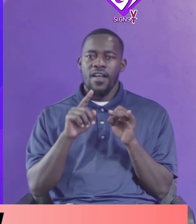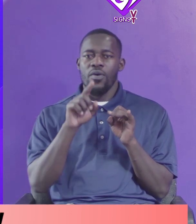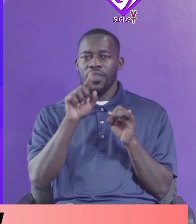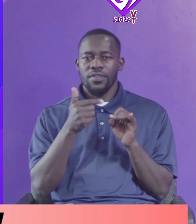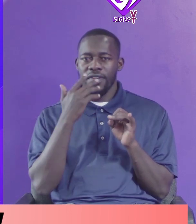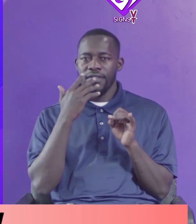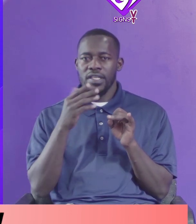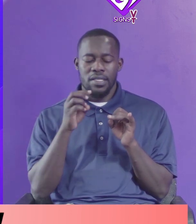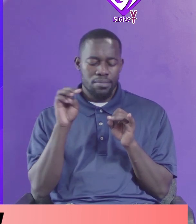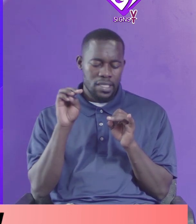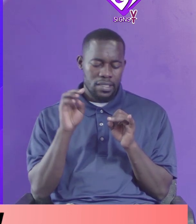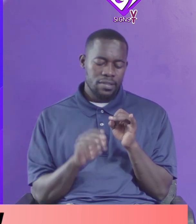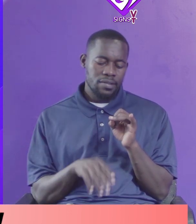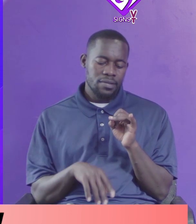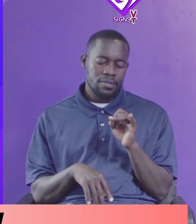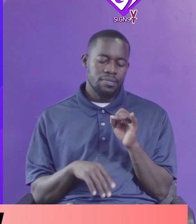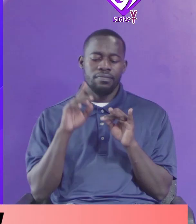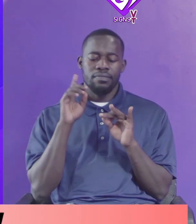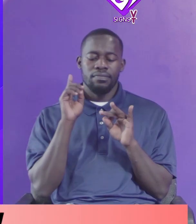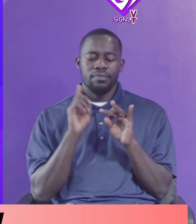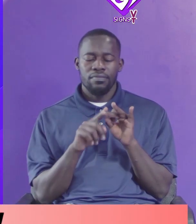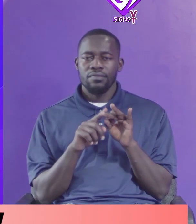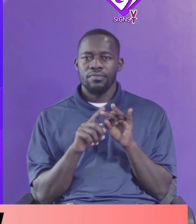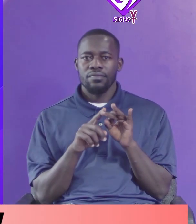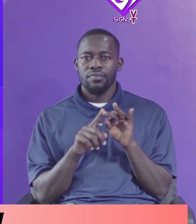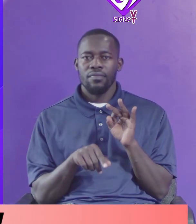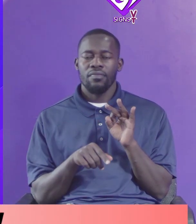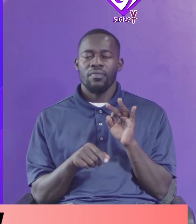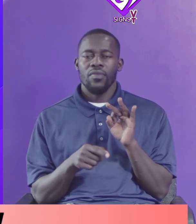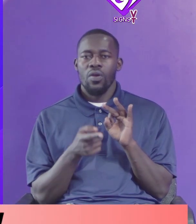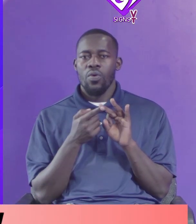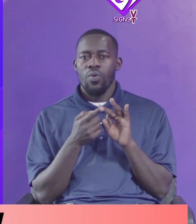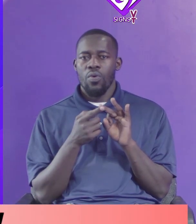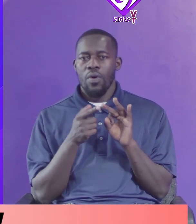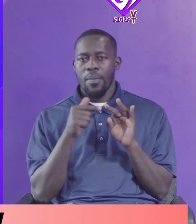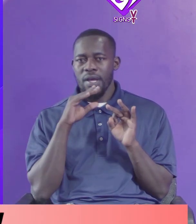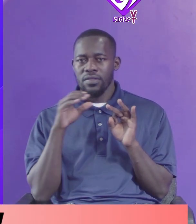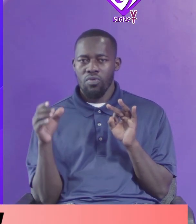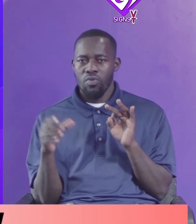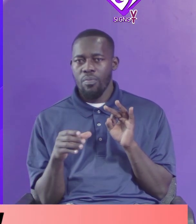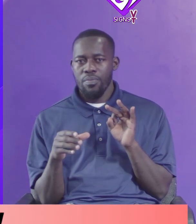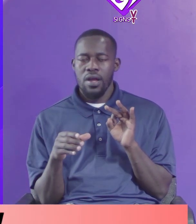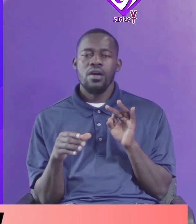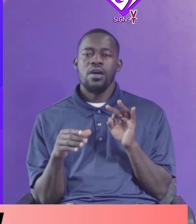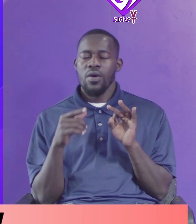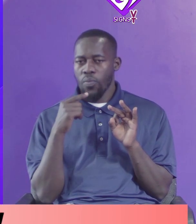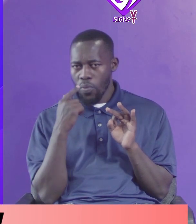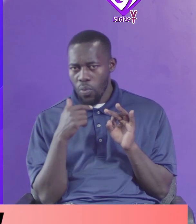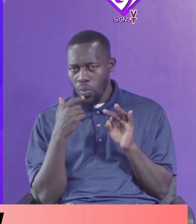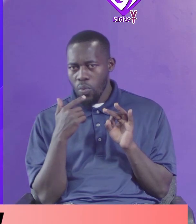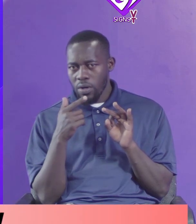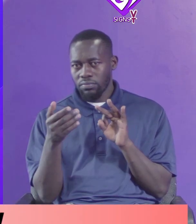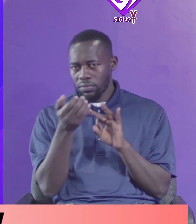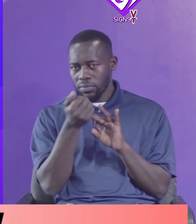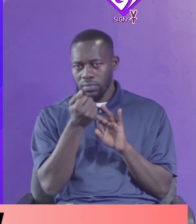silver. Elikana Rono, once again, after gold, also did well in the men's 1,500 meters race, settled in for